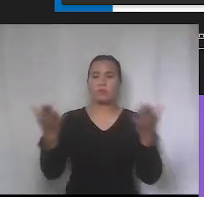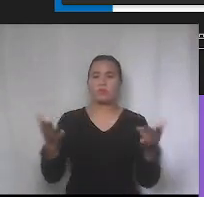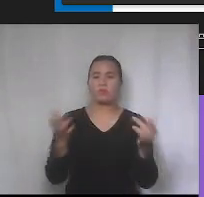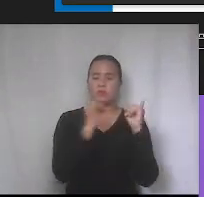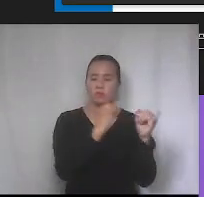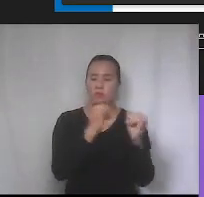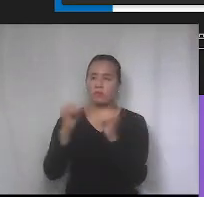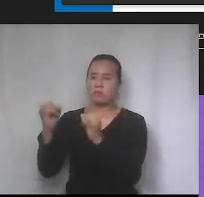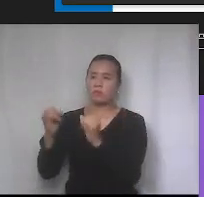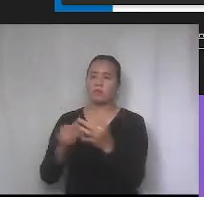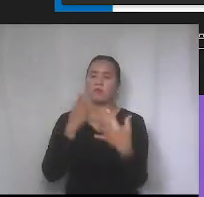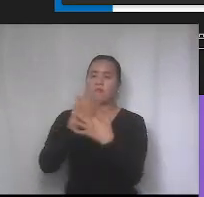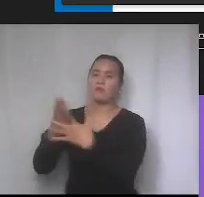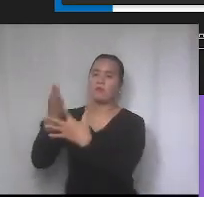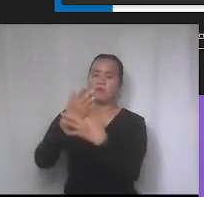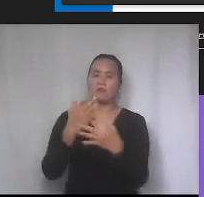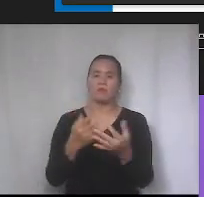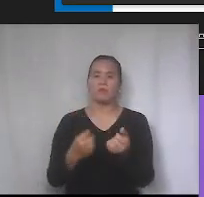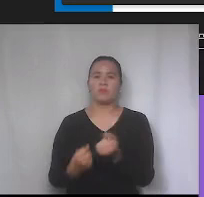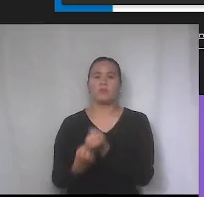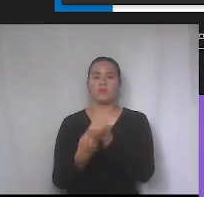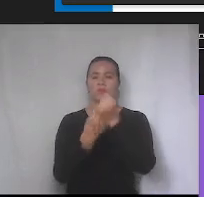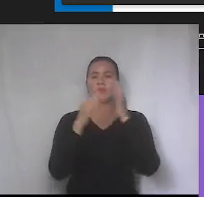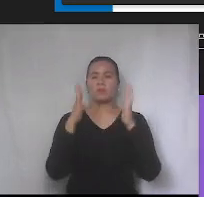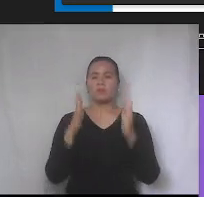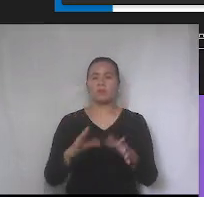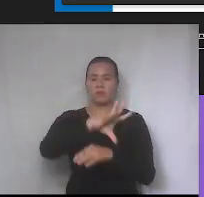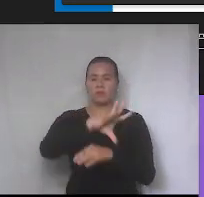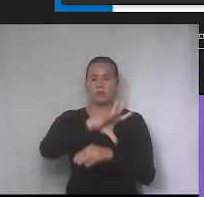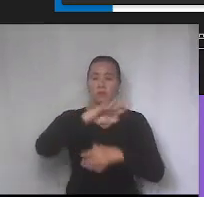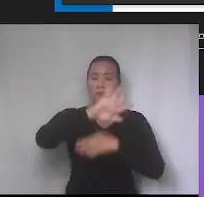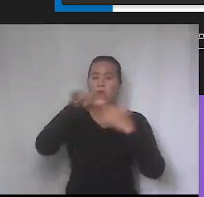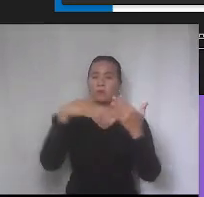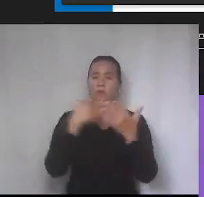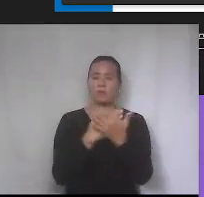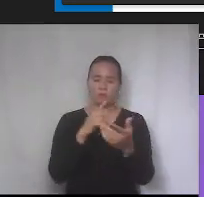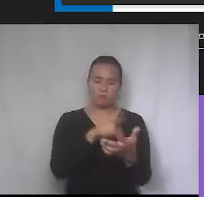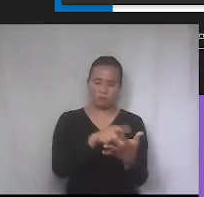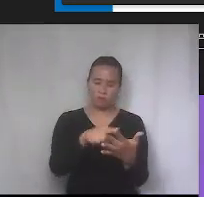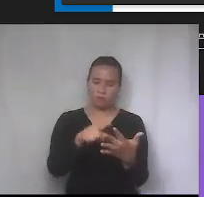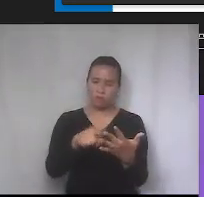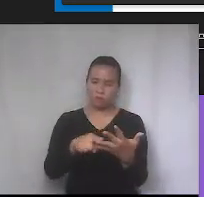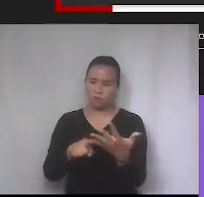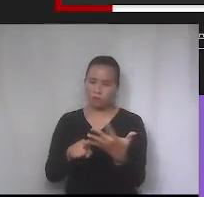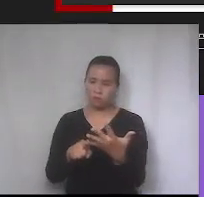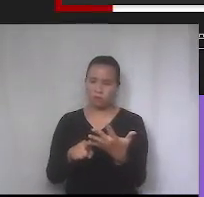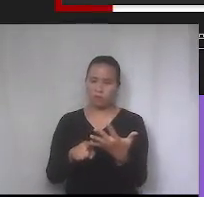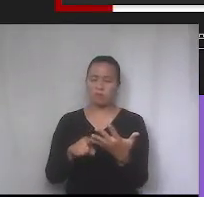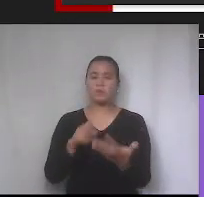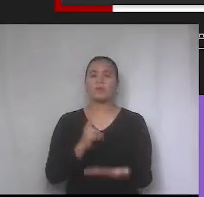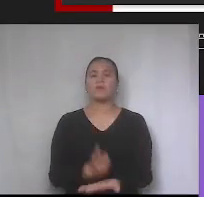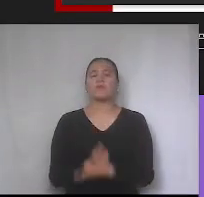stakeholder involvement. All of these, of course, are there to help us